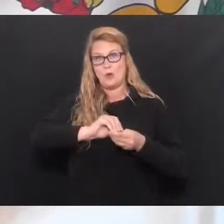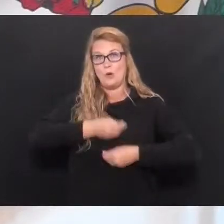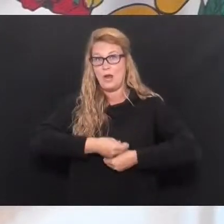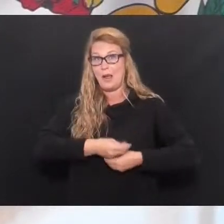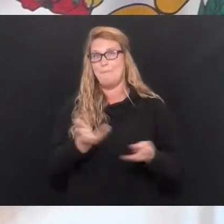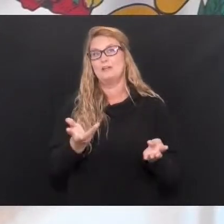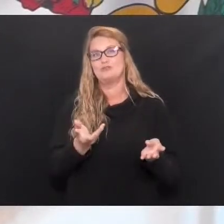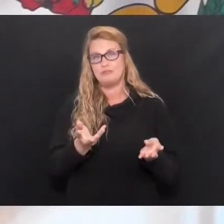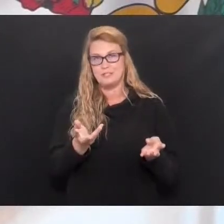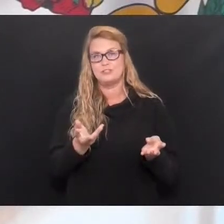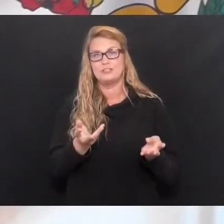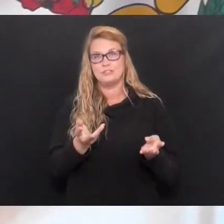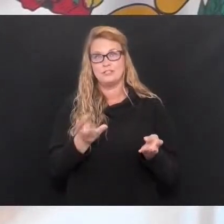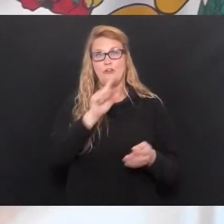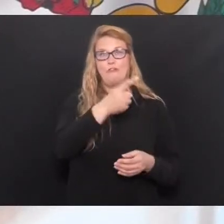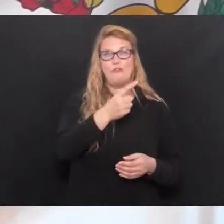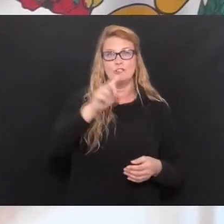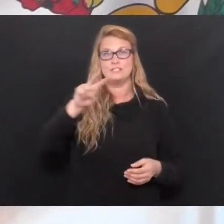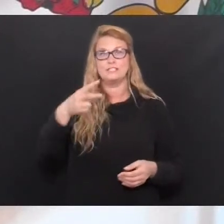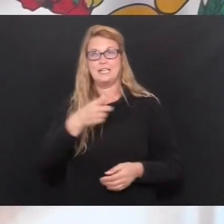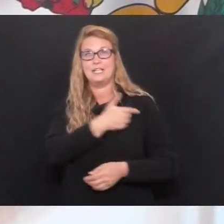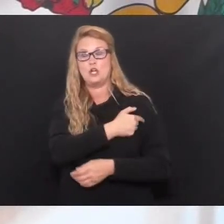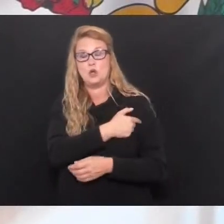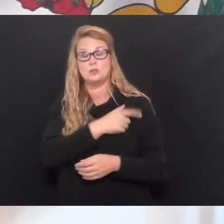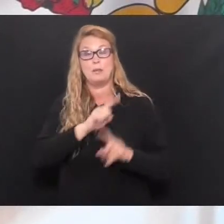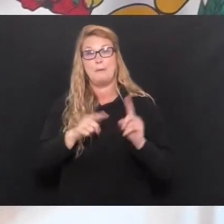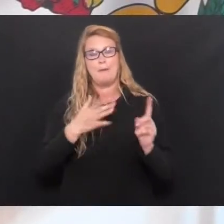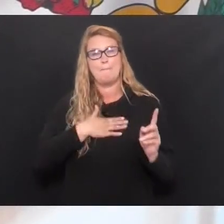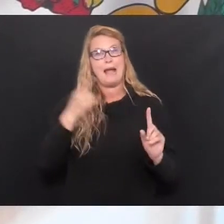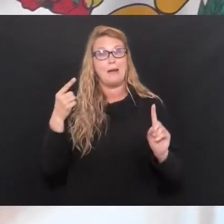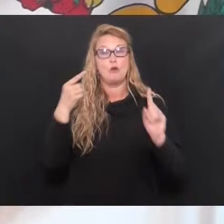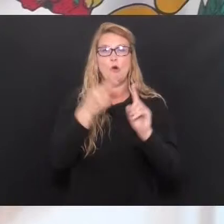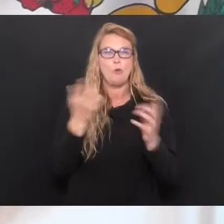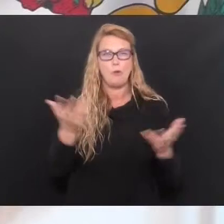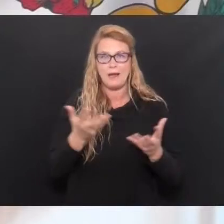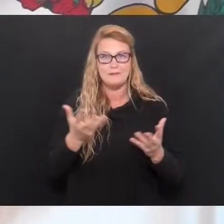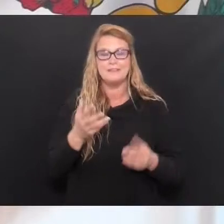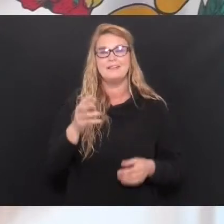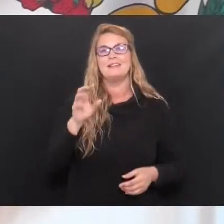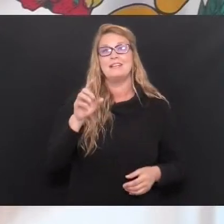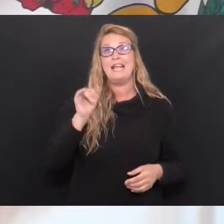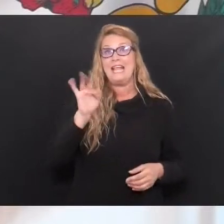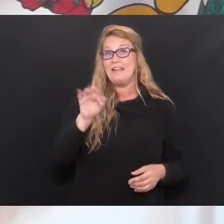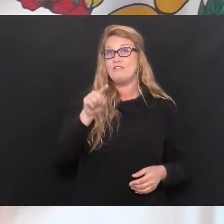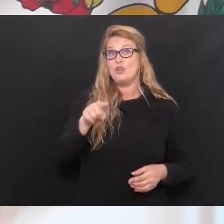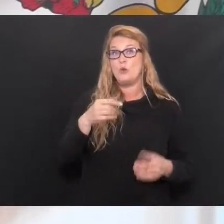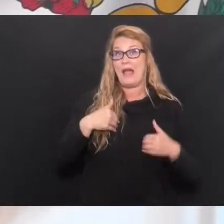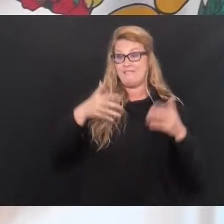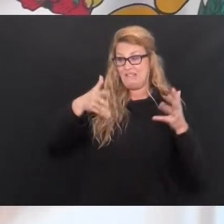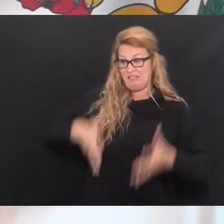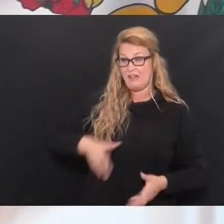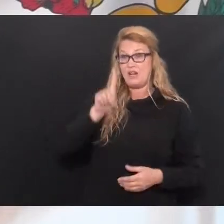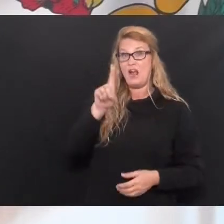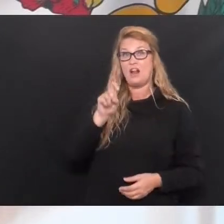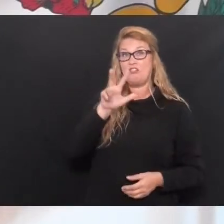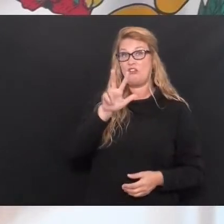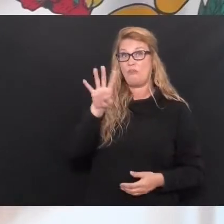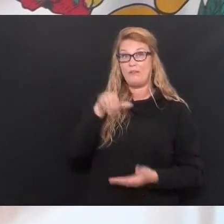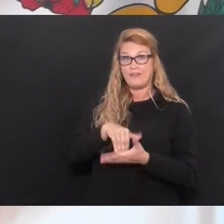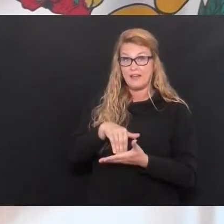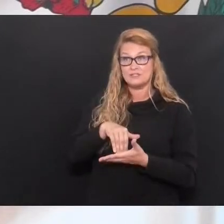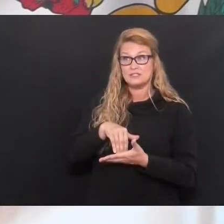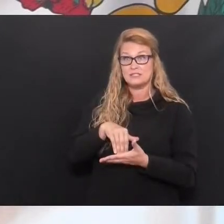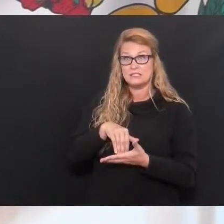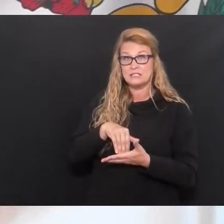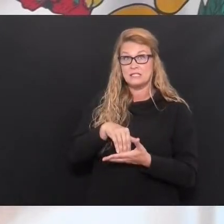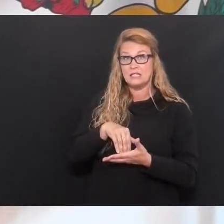rate of the first and the second round doses. But what I'm trying to get to is, if all you got left is 134,000 are going to